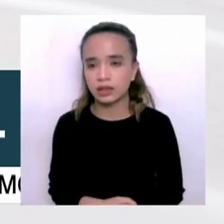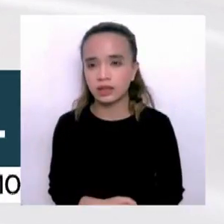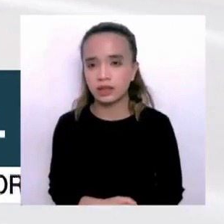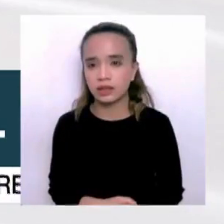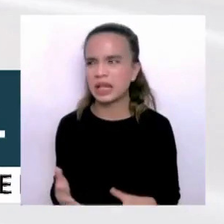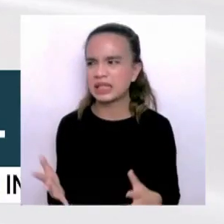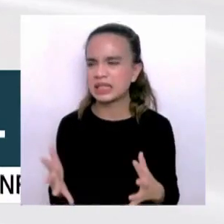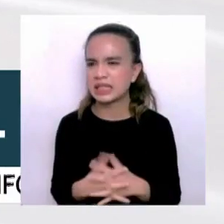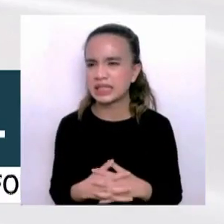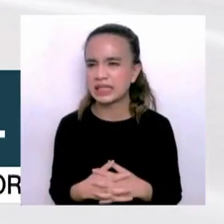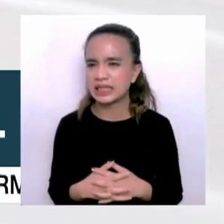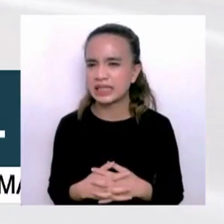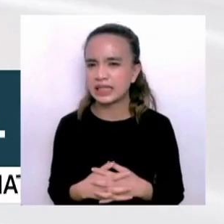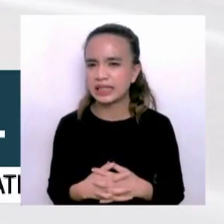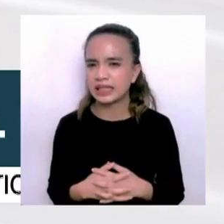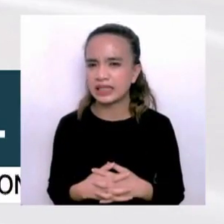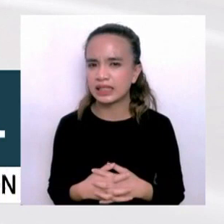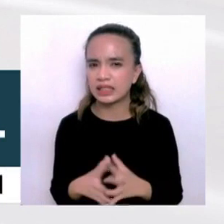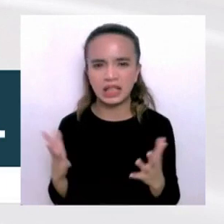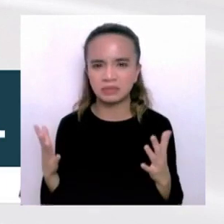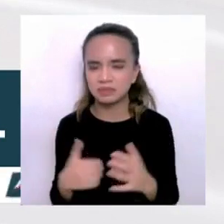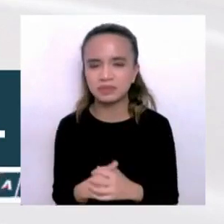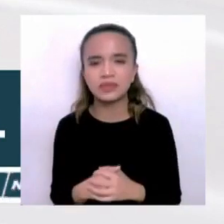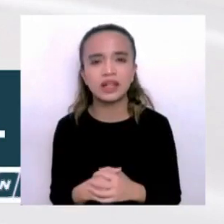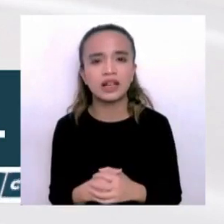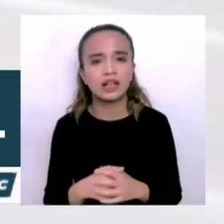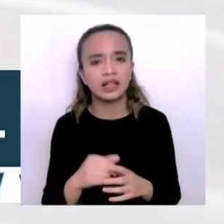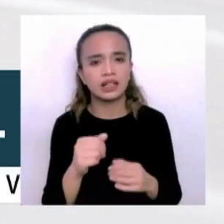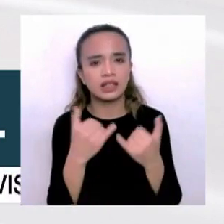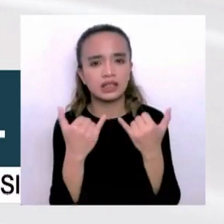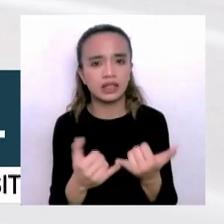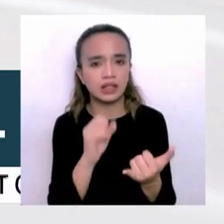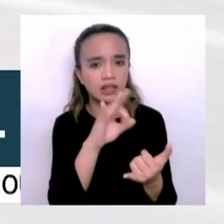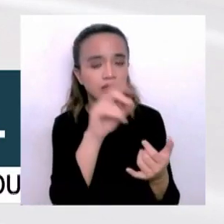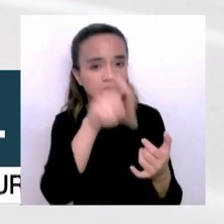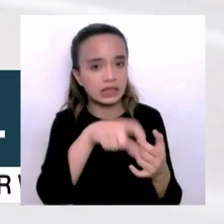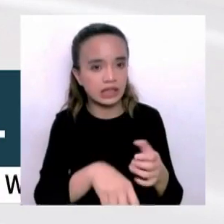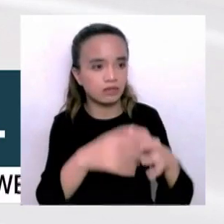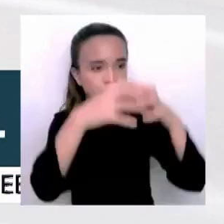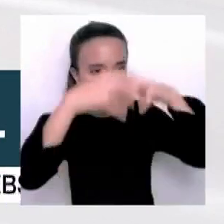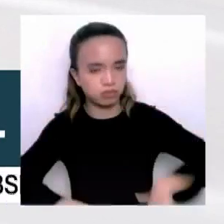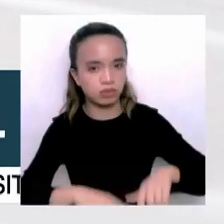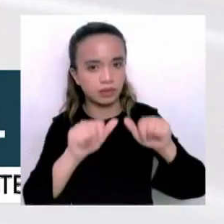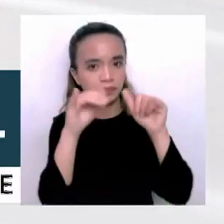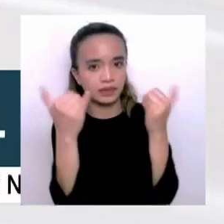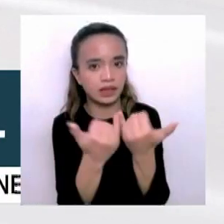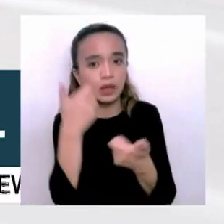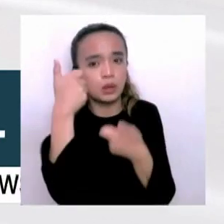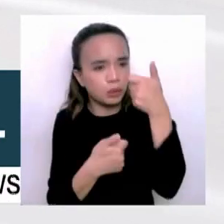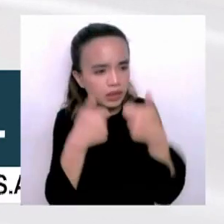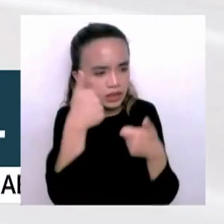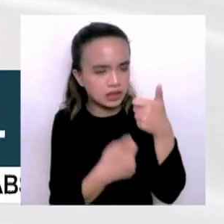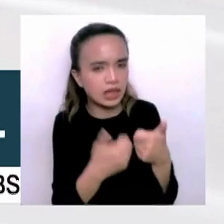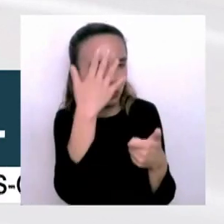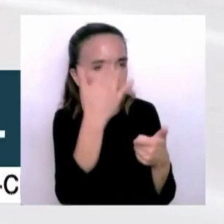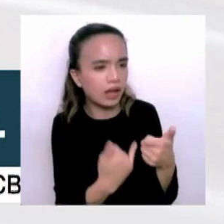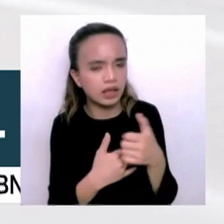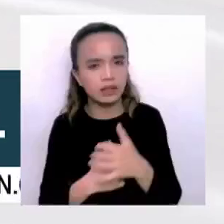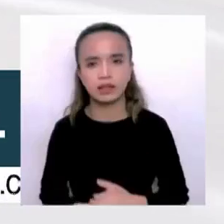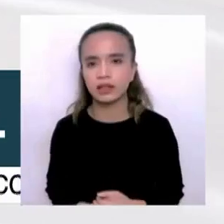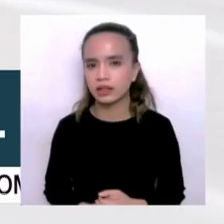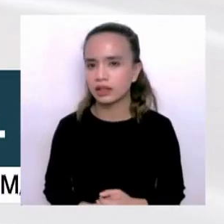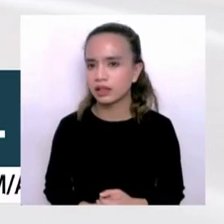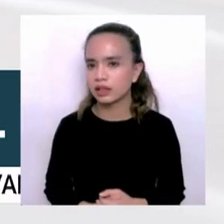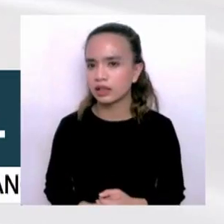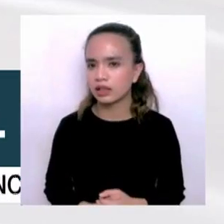Well, none of those. If the need to abolish one agency arises, which one would it be and why?